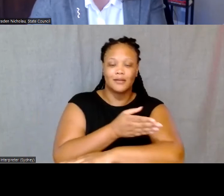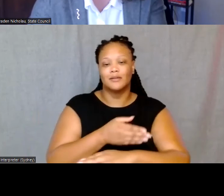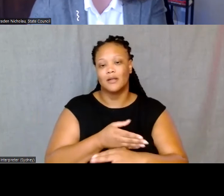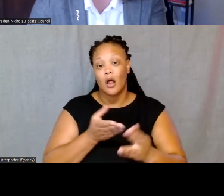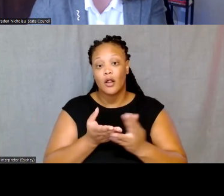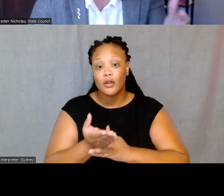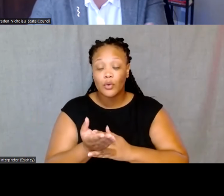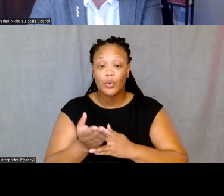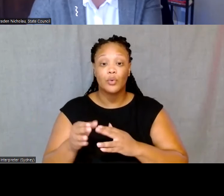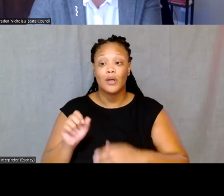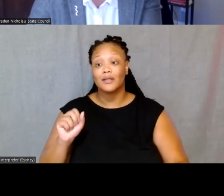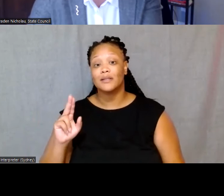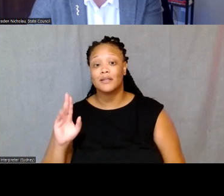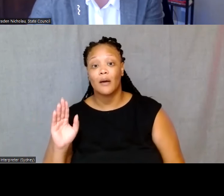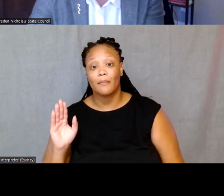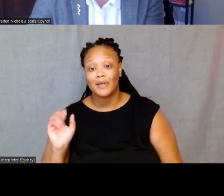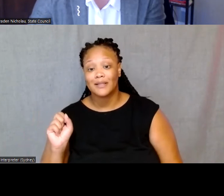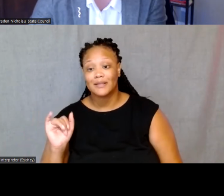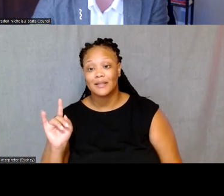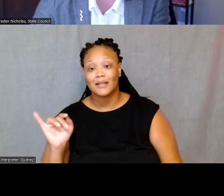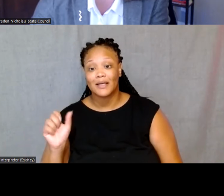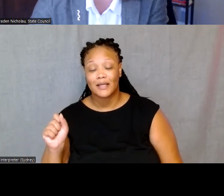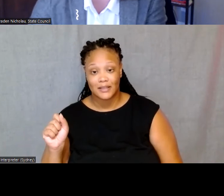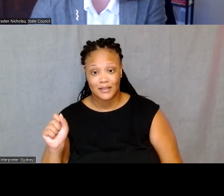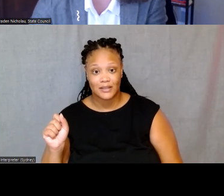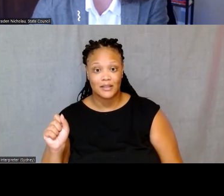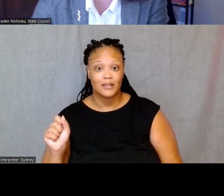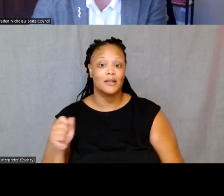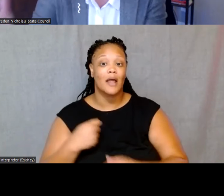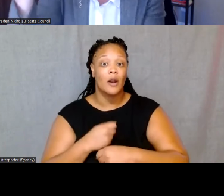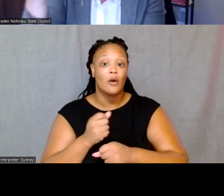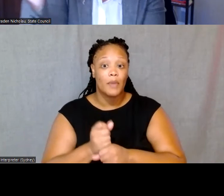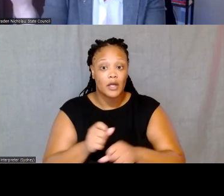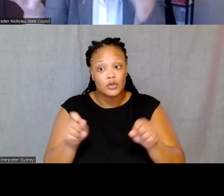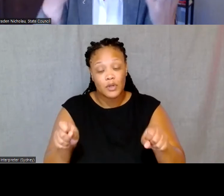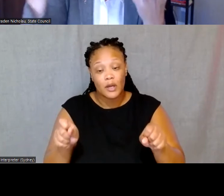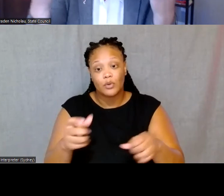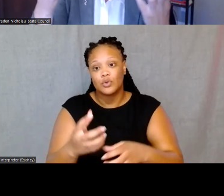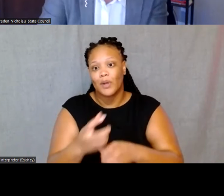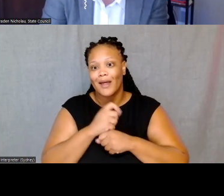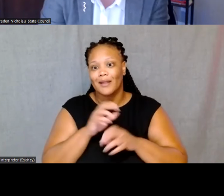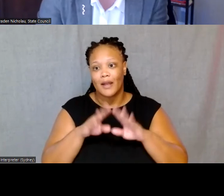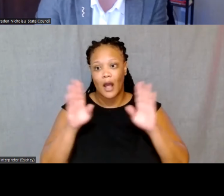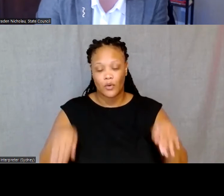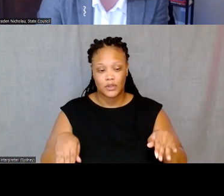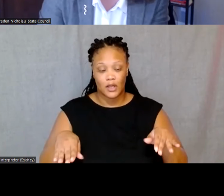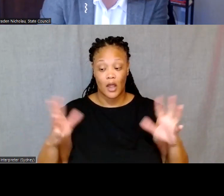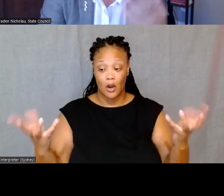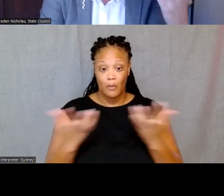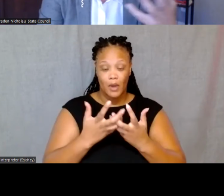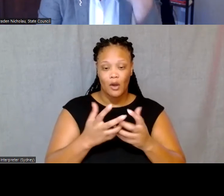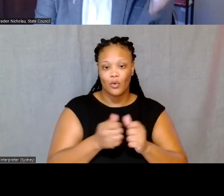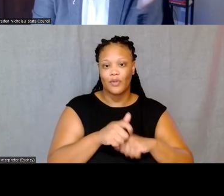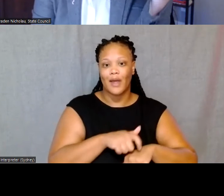to create that housing and to live in those housing that are paired in a timely manner with the needed supports and services. There's also